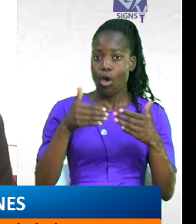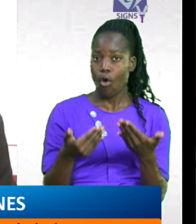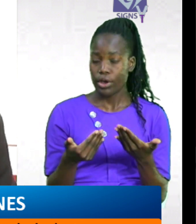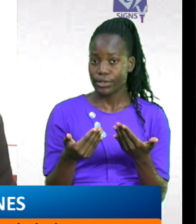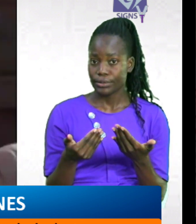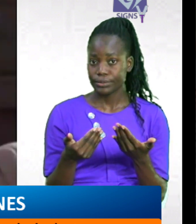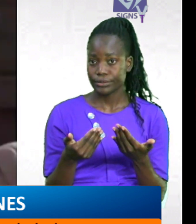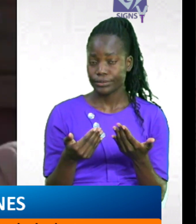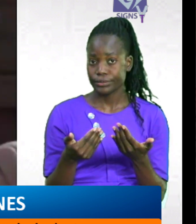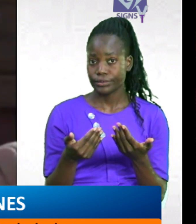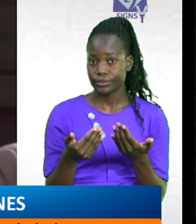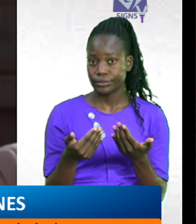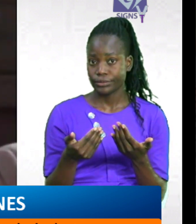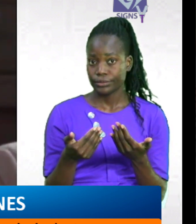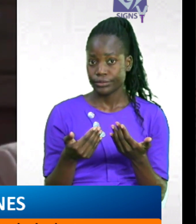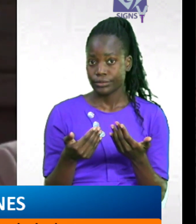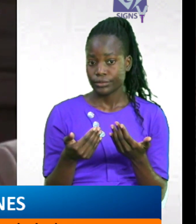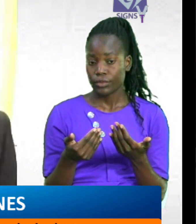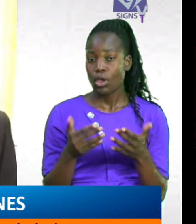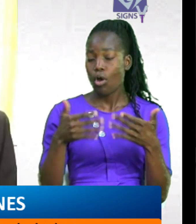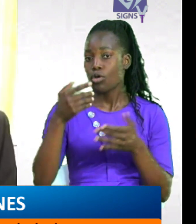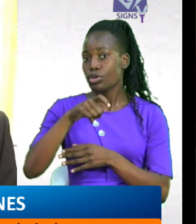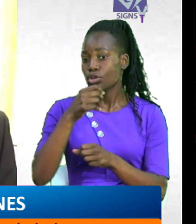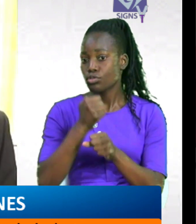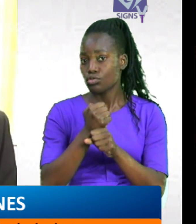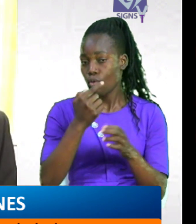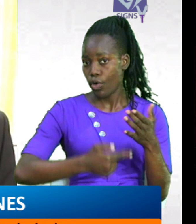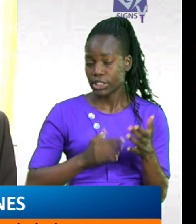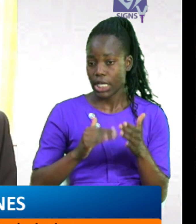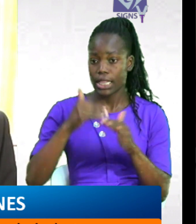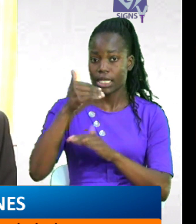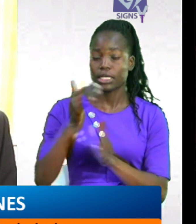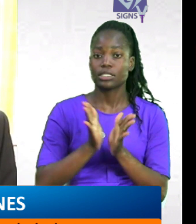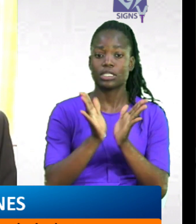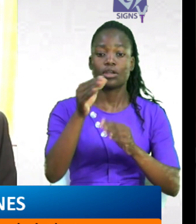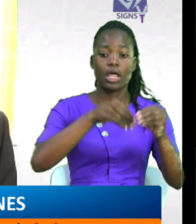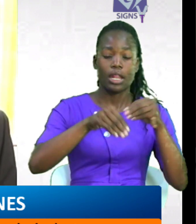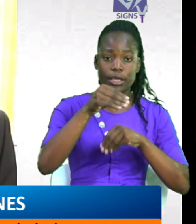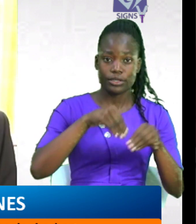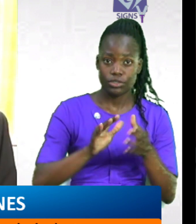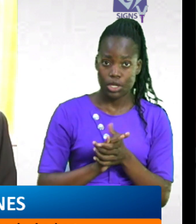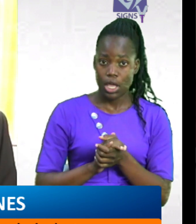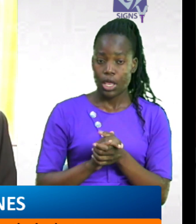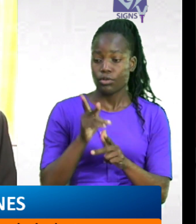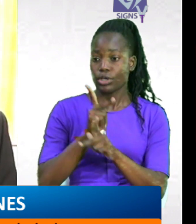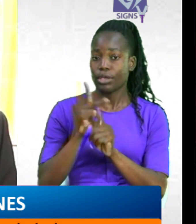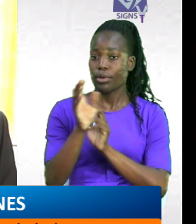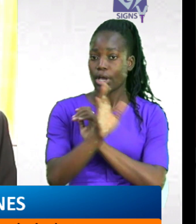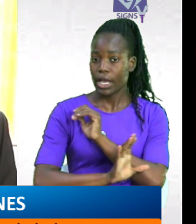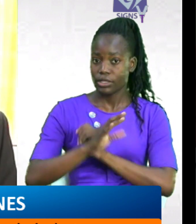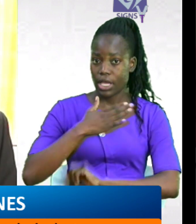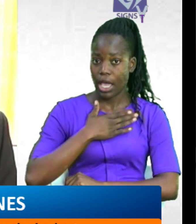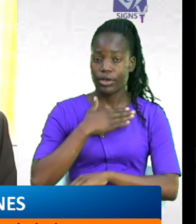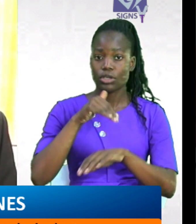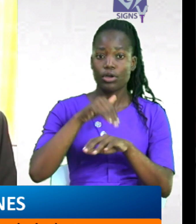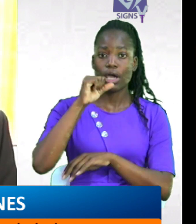commission, or a split jury kind of situation in the commission, what do we need to do going the next general election to